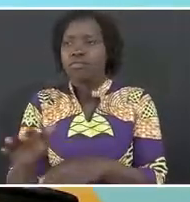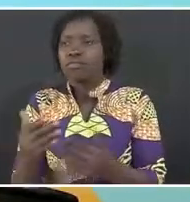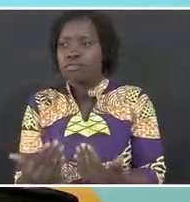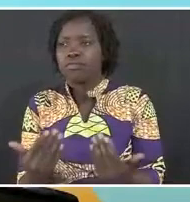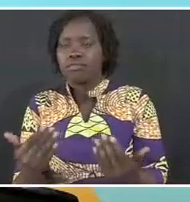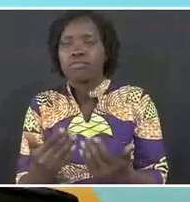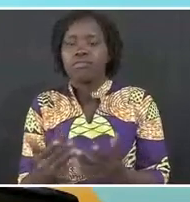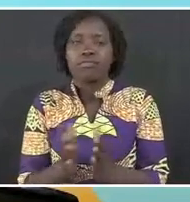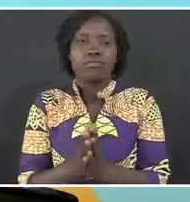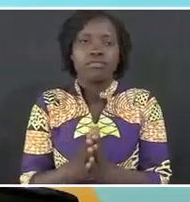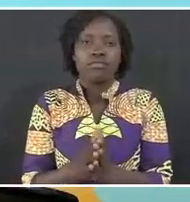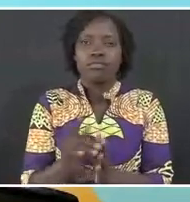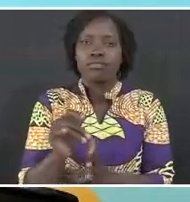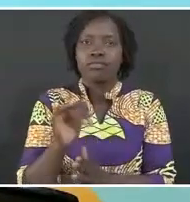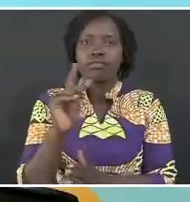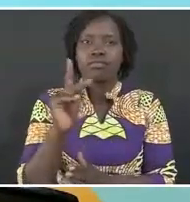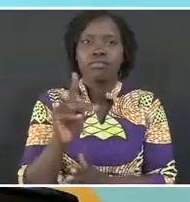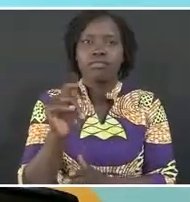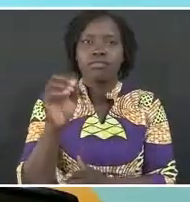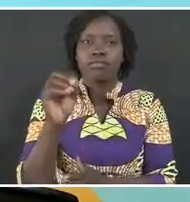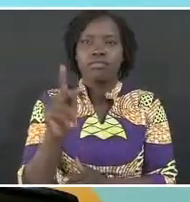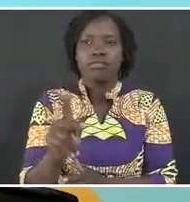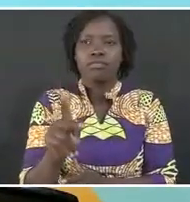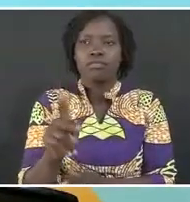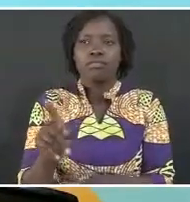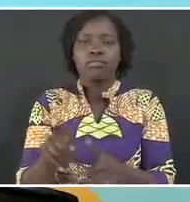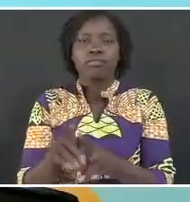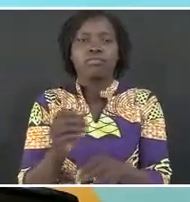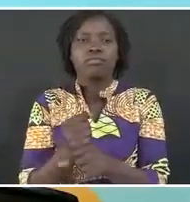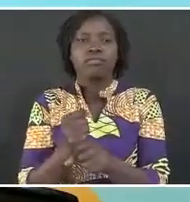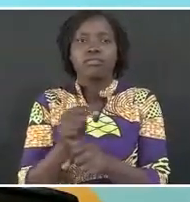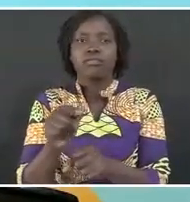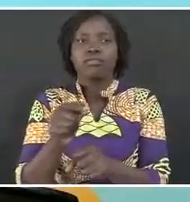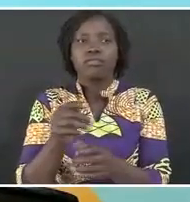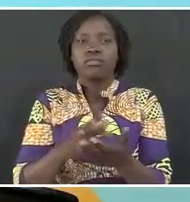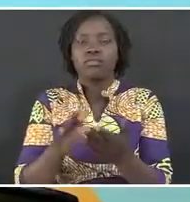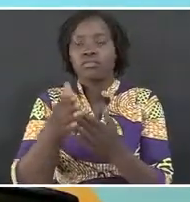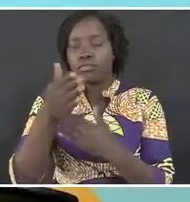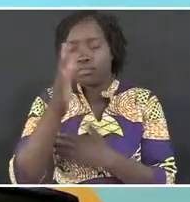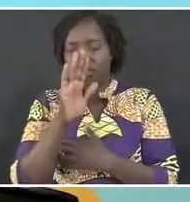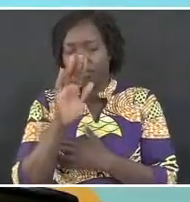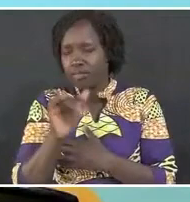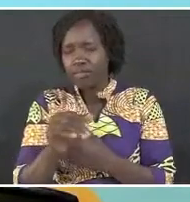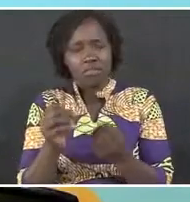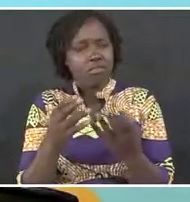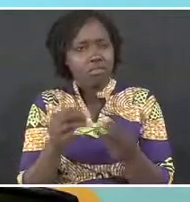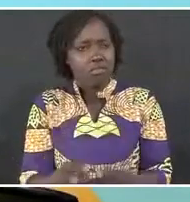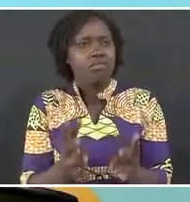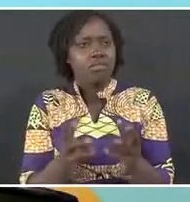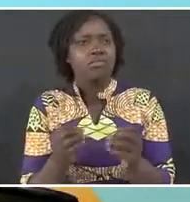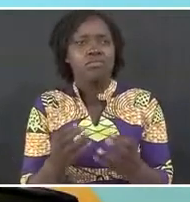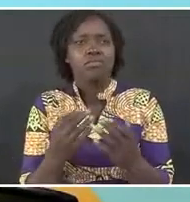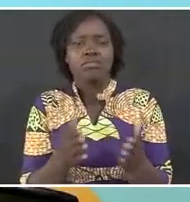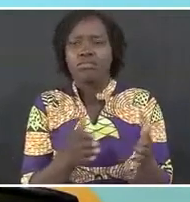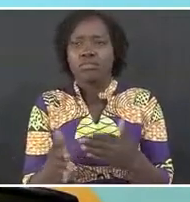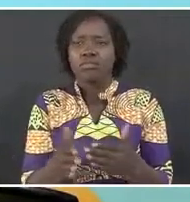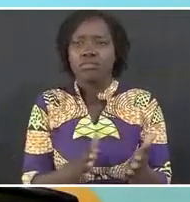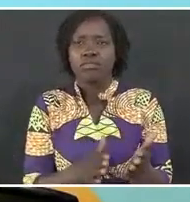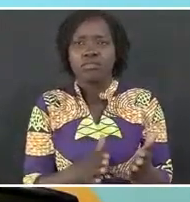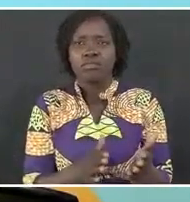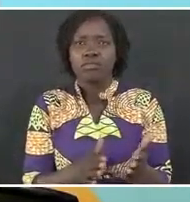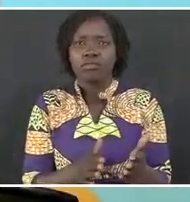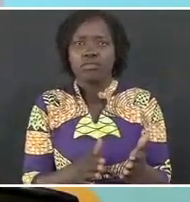on TikTok. Can we do that for the glory of God? There are so many ways, so many